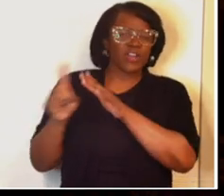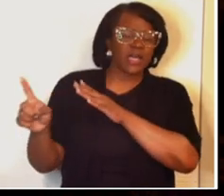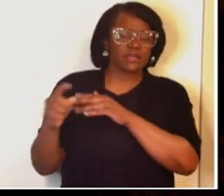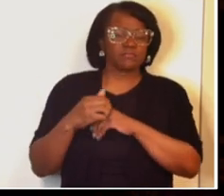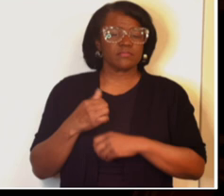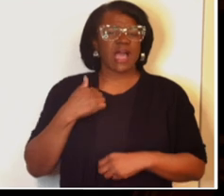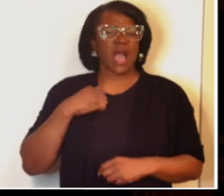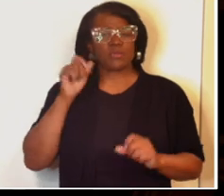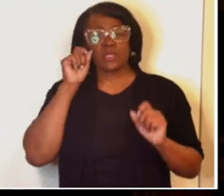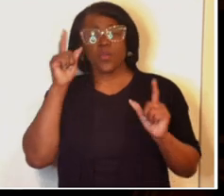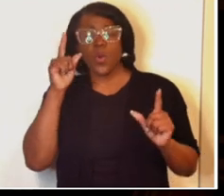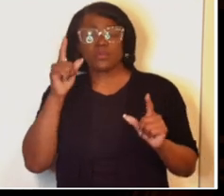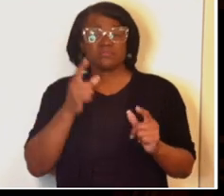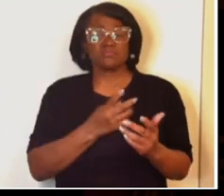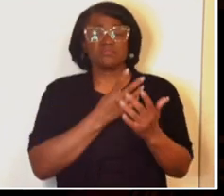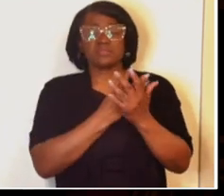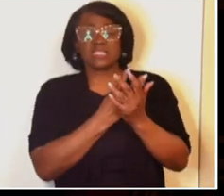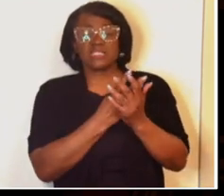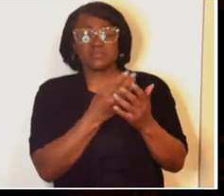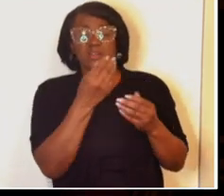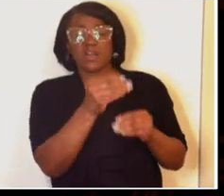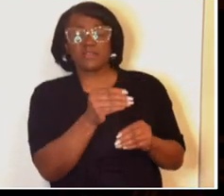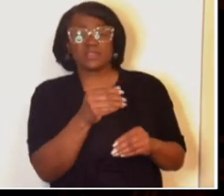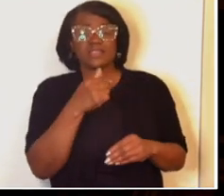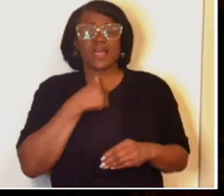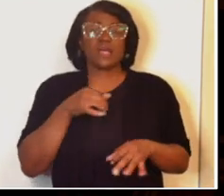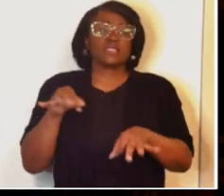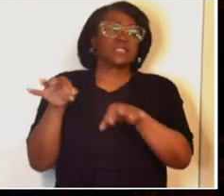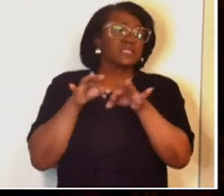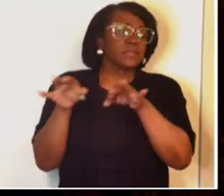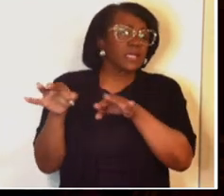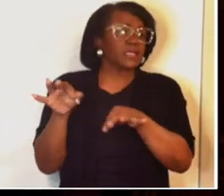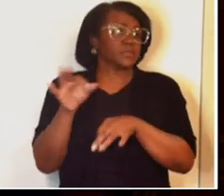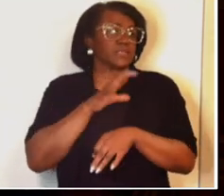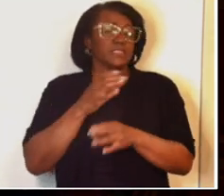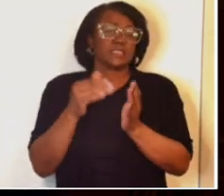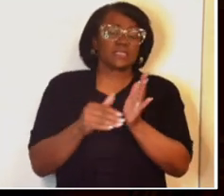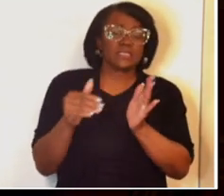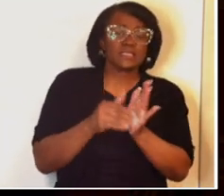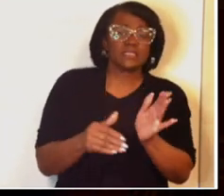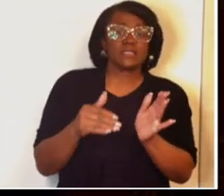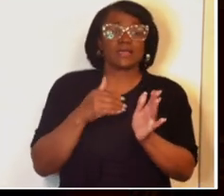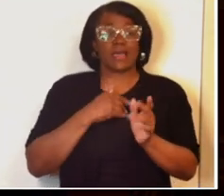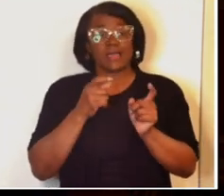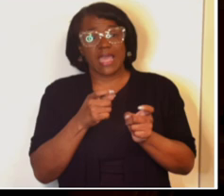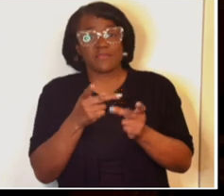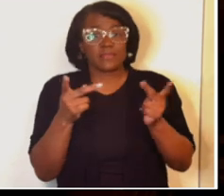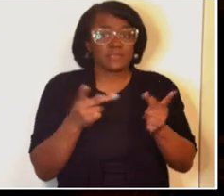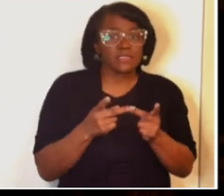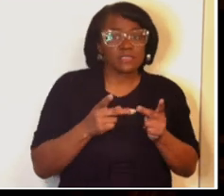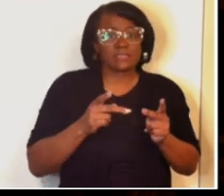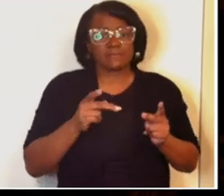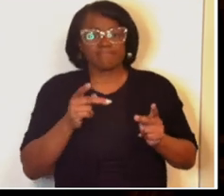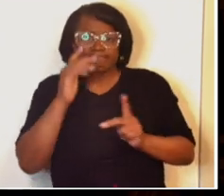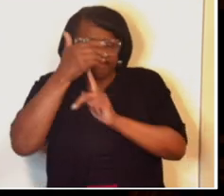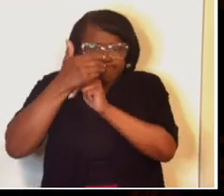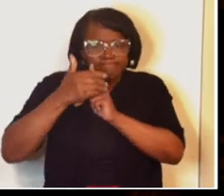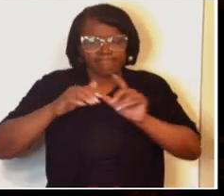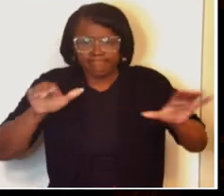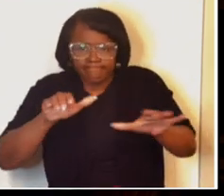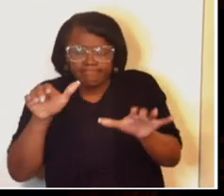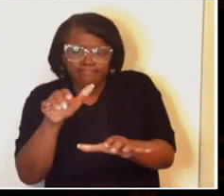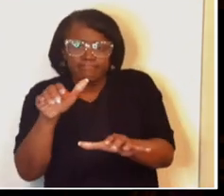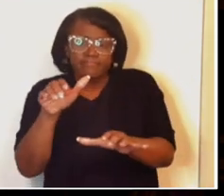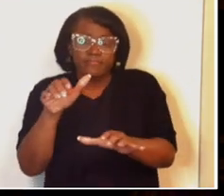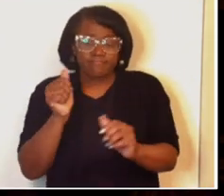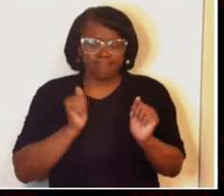precinct. I walked the detectives through the replay. I gave them positions, and we acted out the parts. The acting gave me some